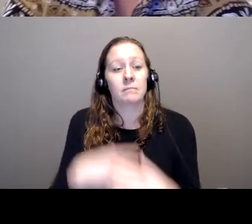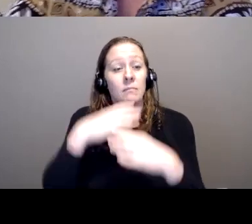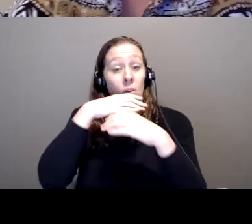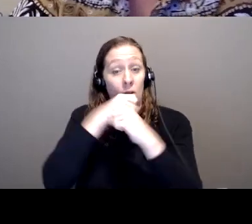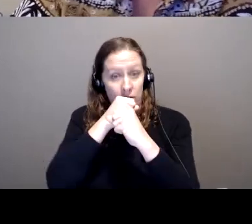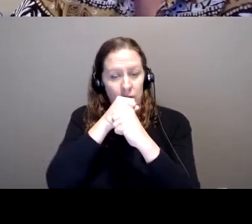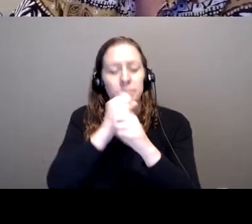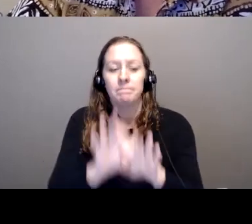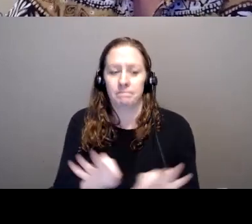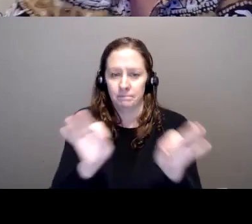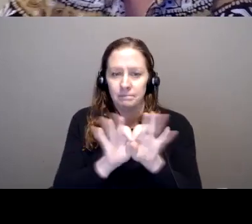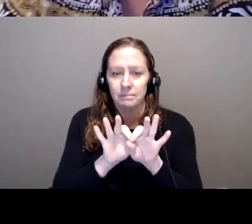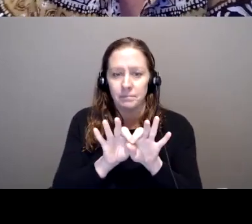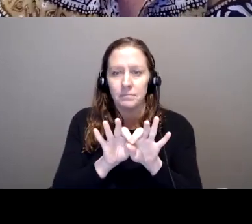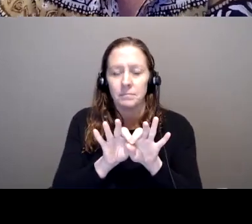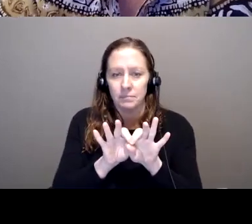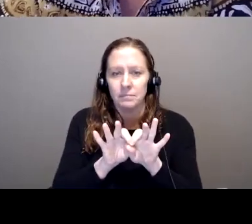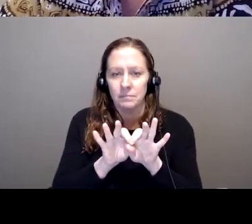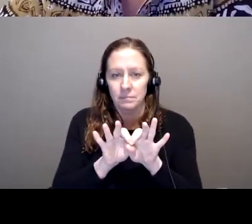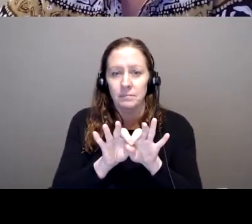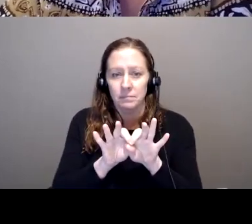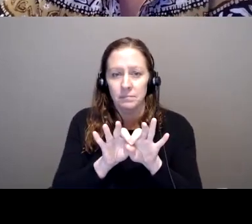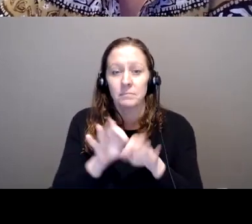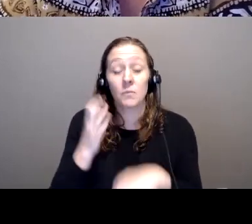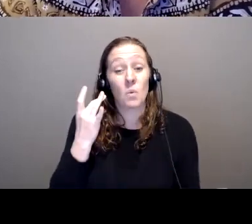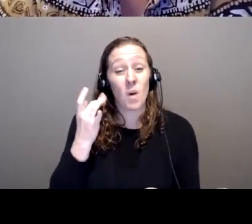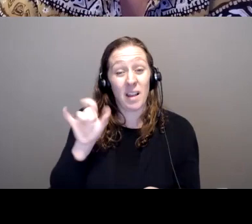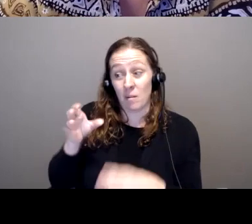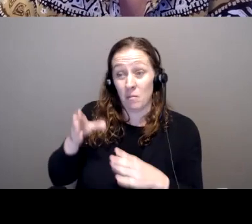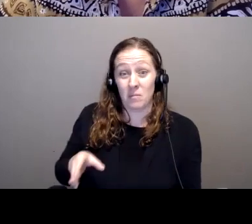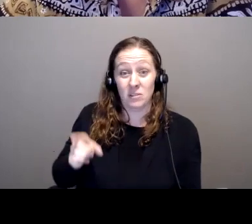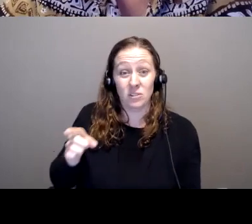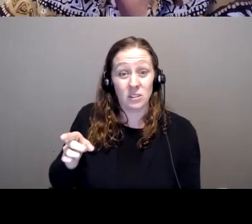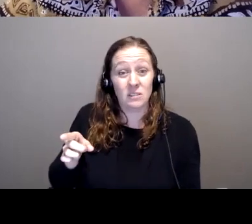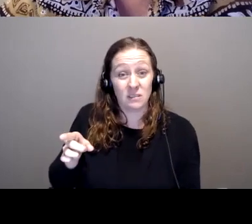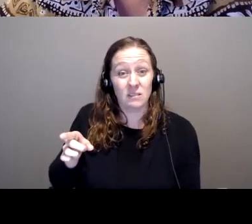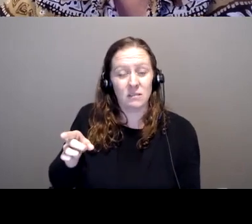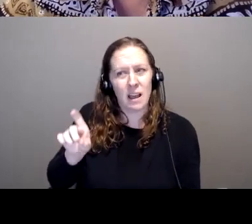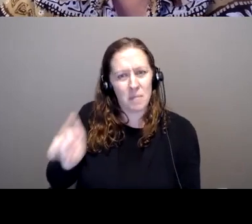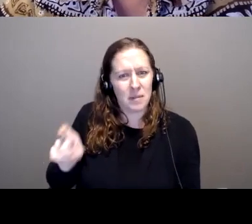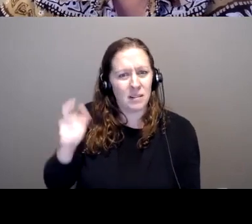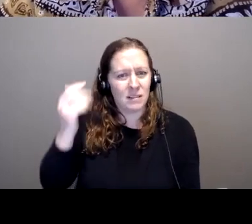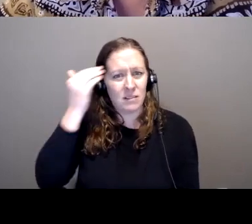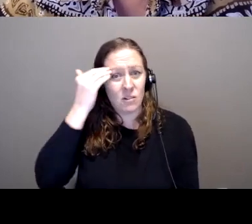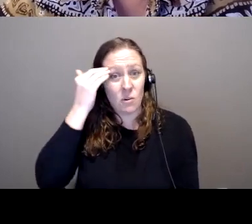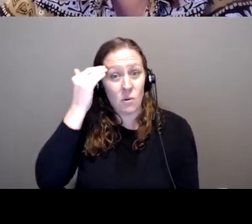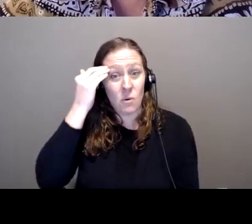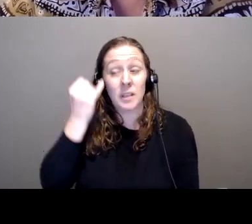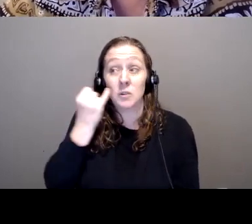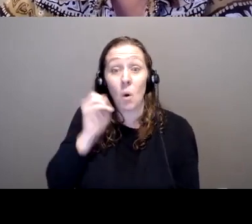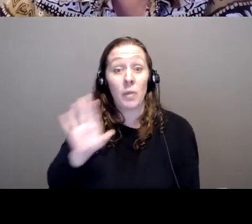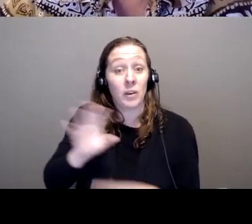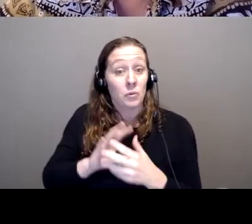Confidentiality is important, because the individual needs to know that when they are sharing